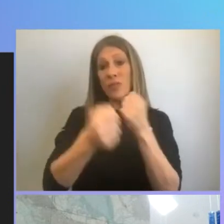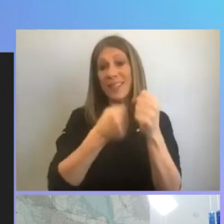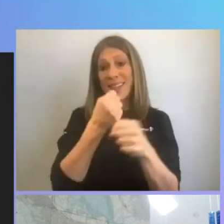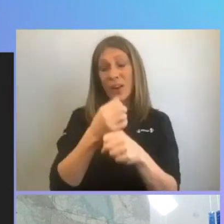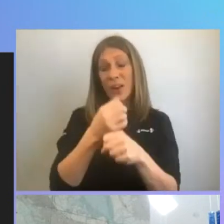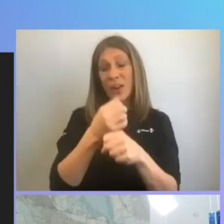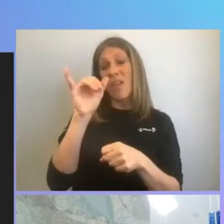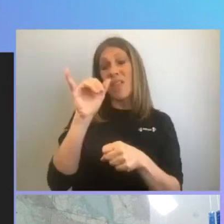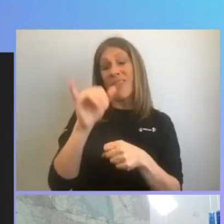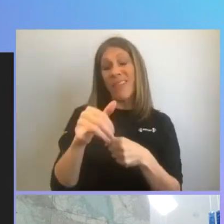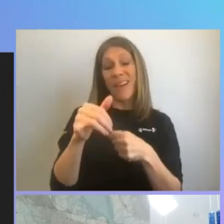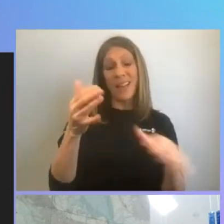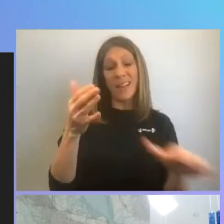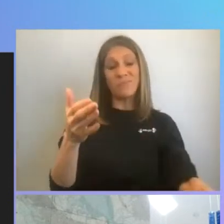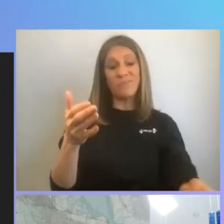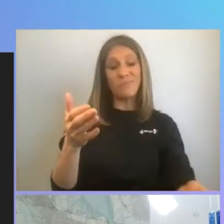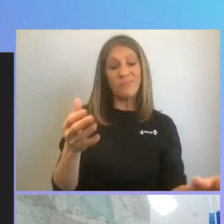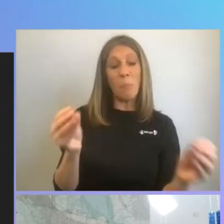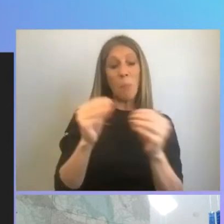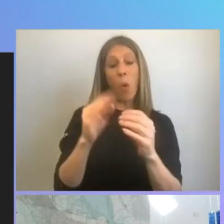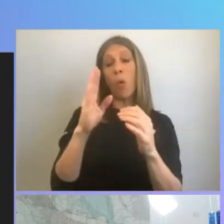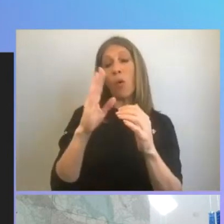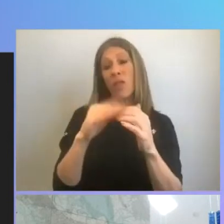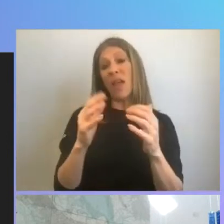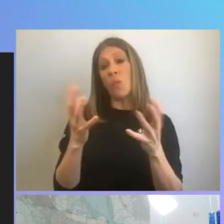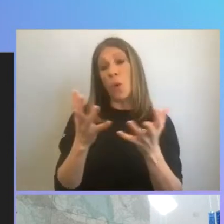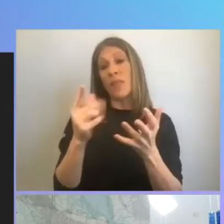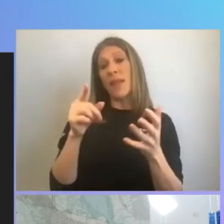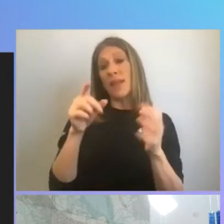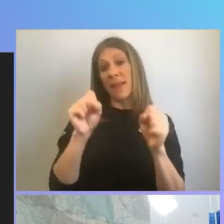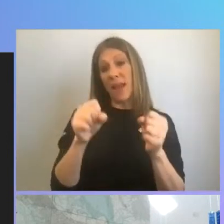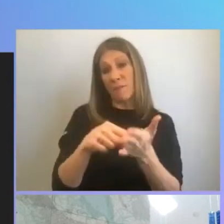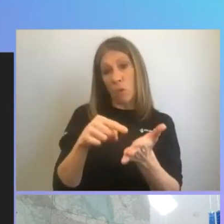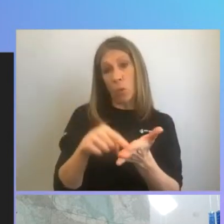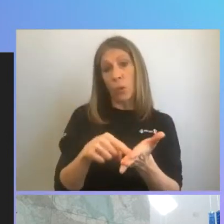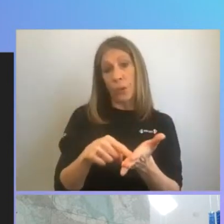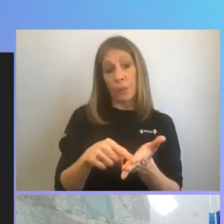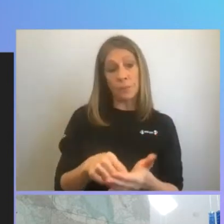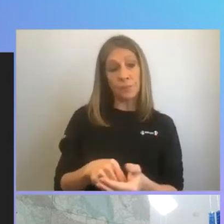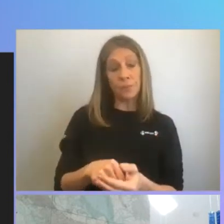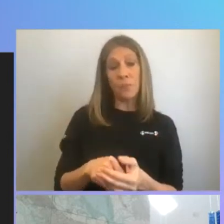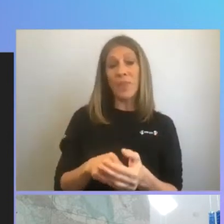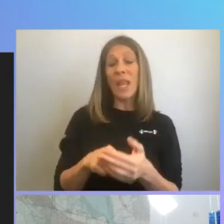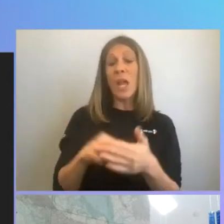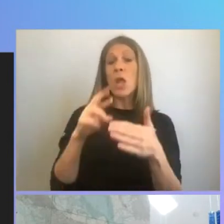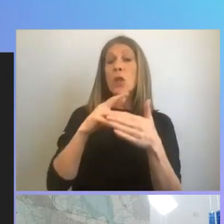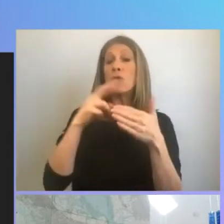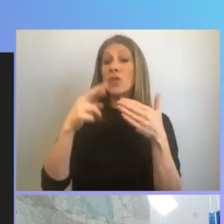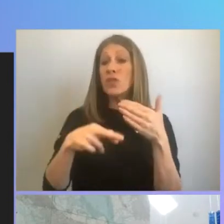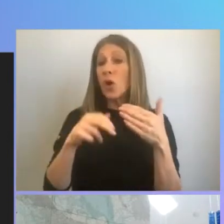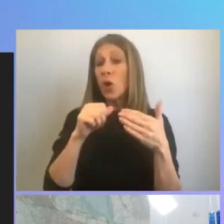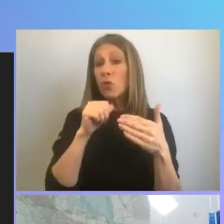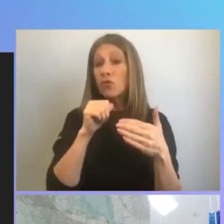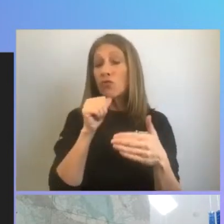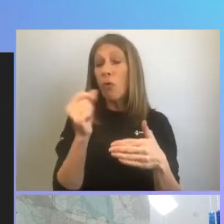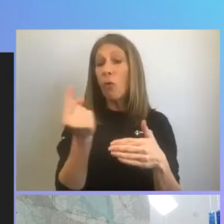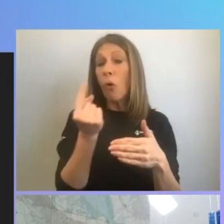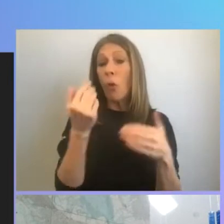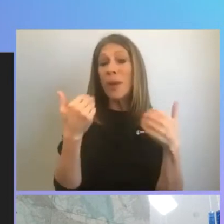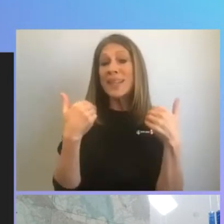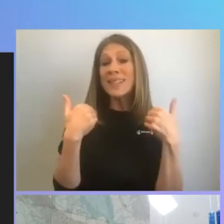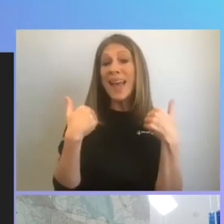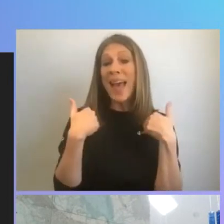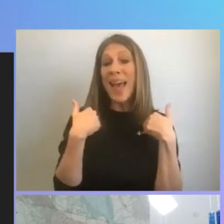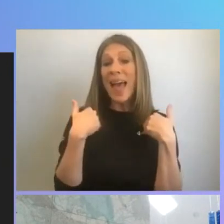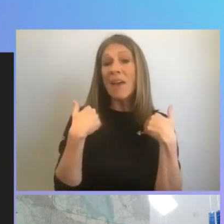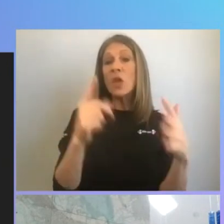end up being more than they can afford. The results don't always contain the